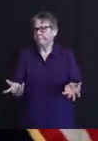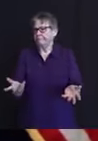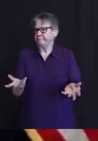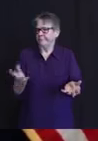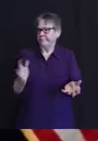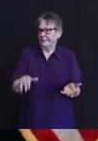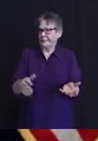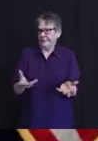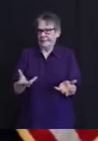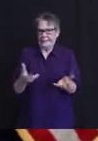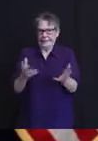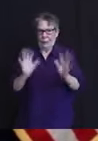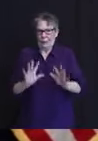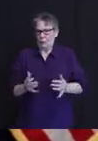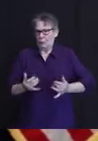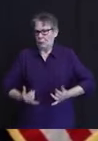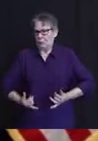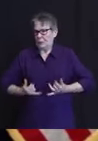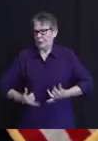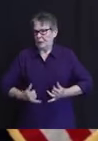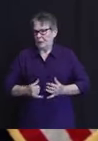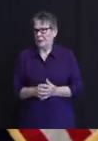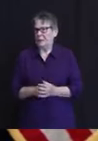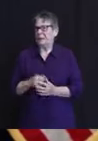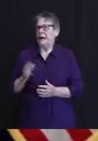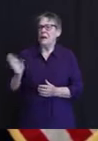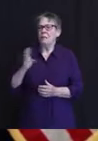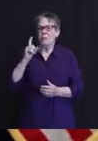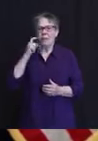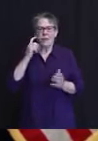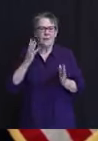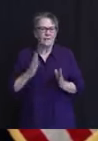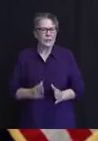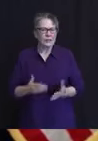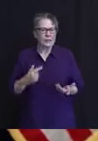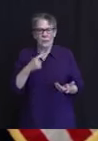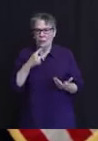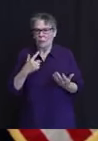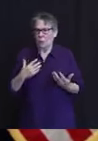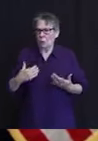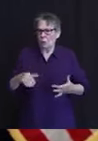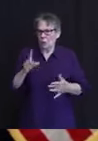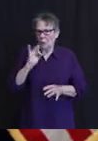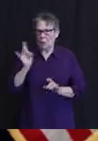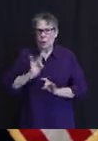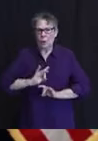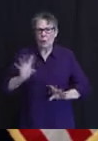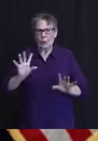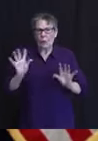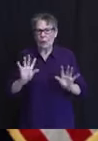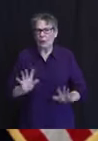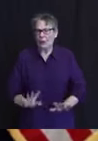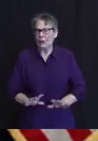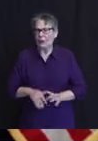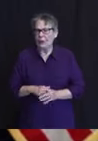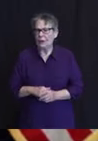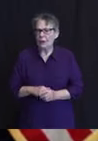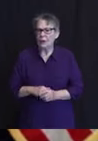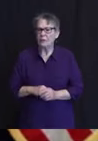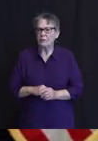reality. It's really clipped us in a bunch of different places. Again, if folks see a down power line, don't go near it, please